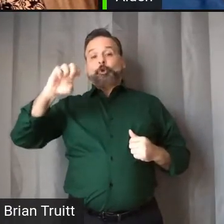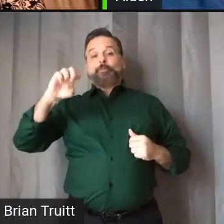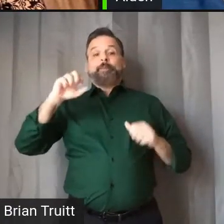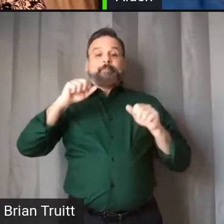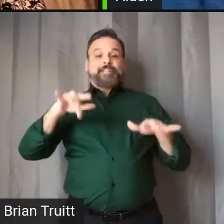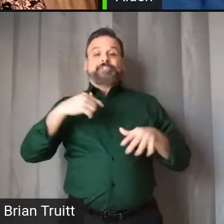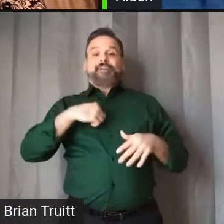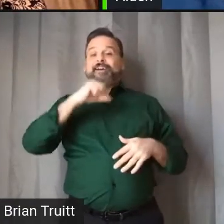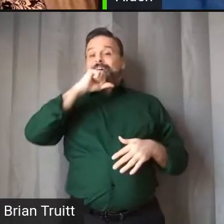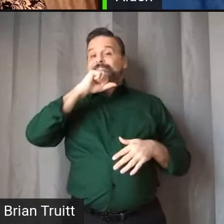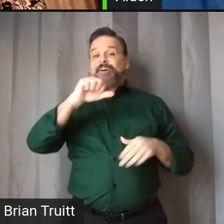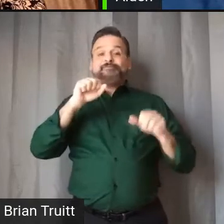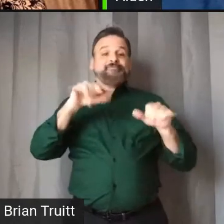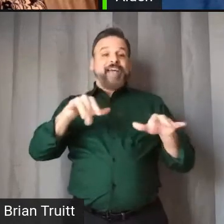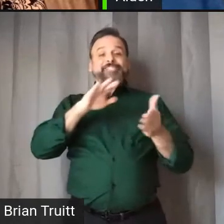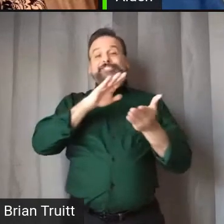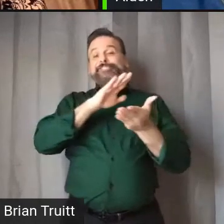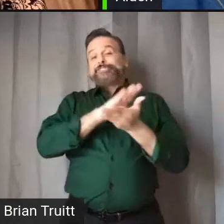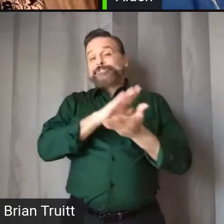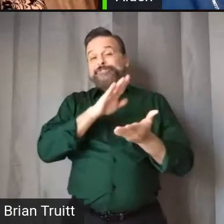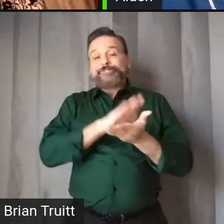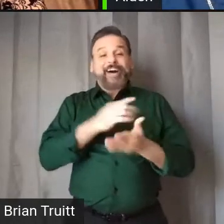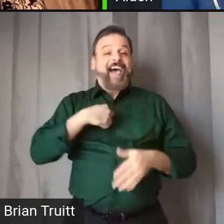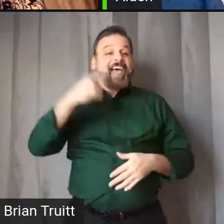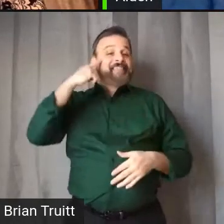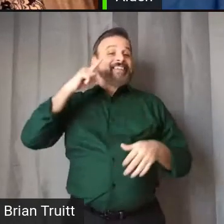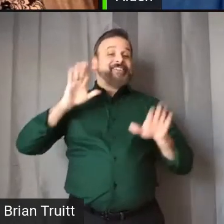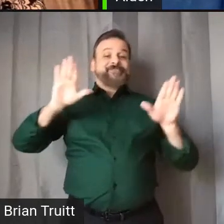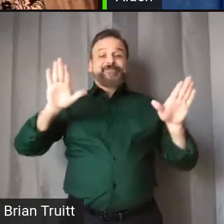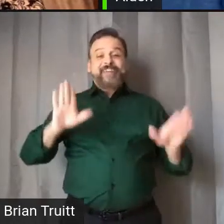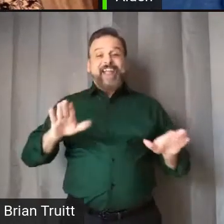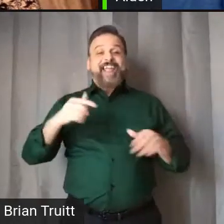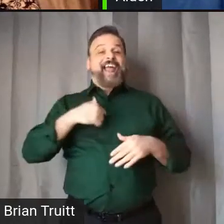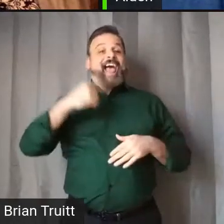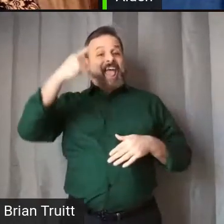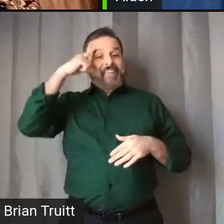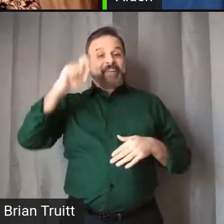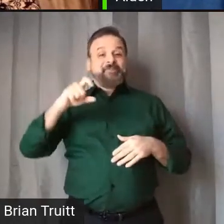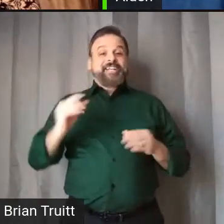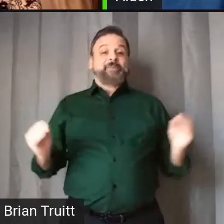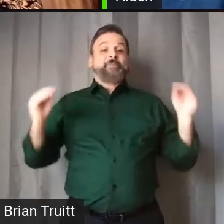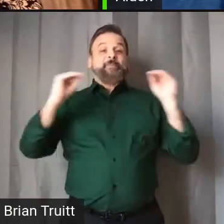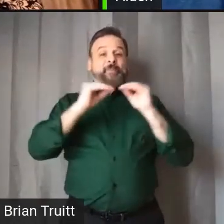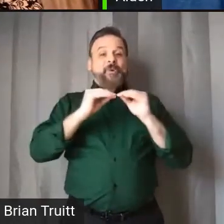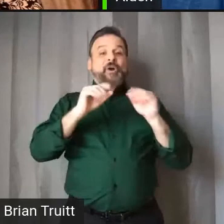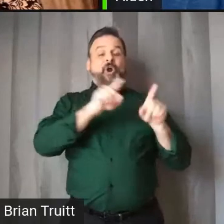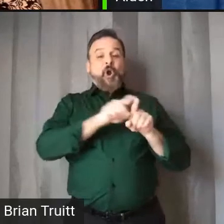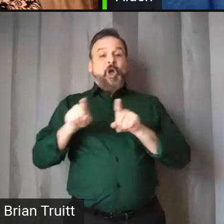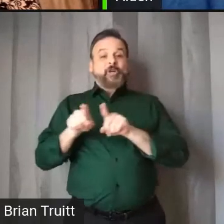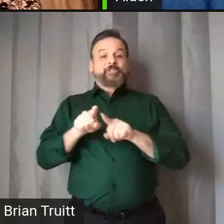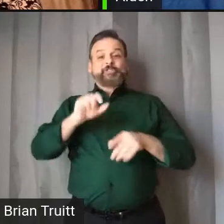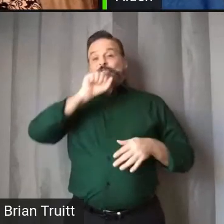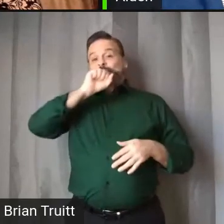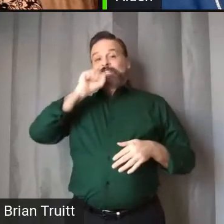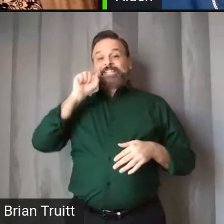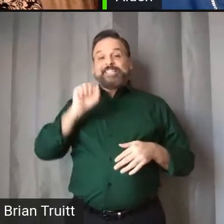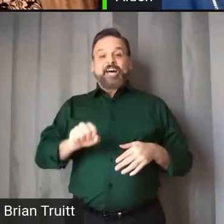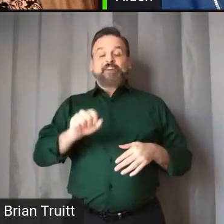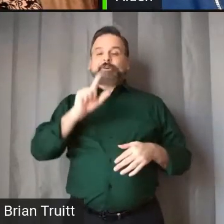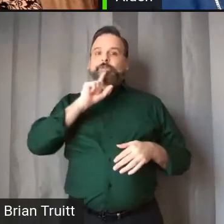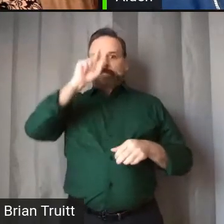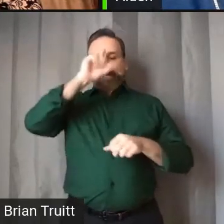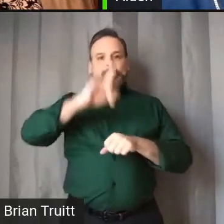love magic schools. I think those are great. And I think we need more of those. I also love, I am deeply obsessed